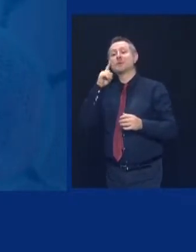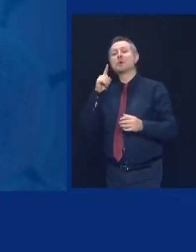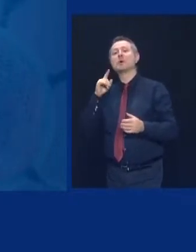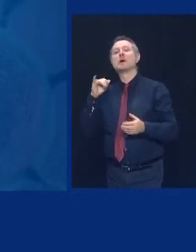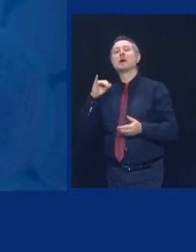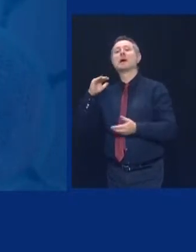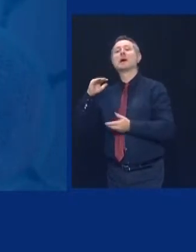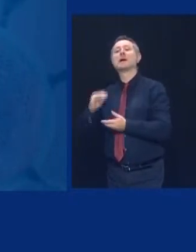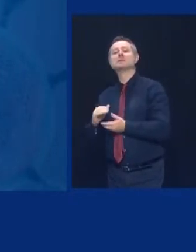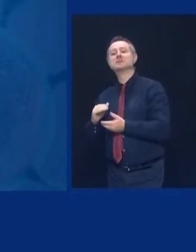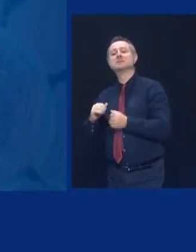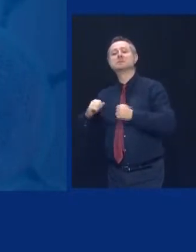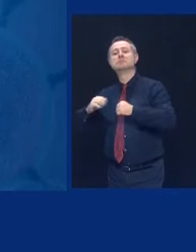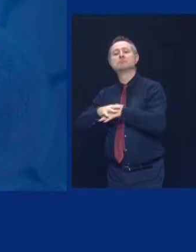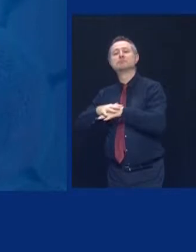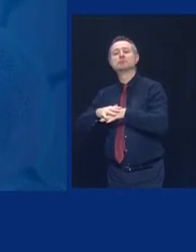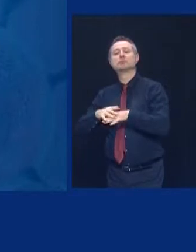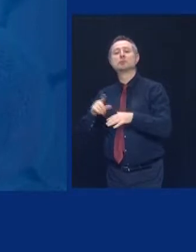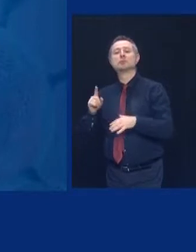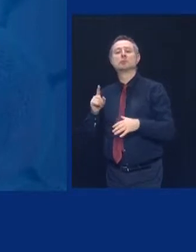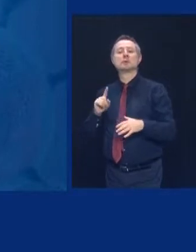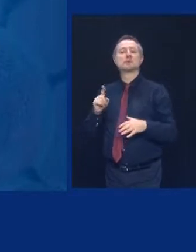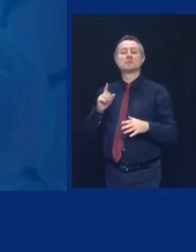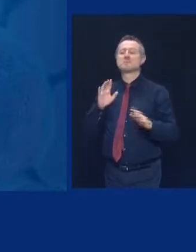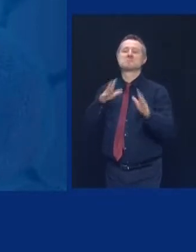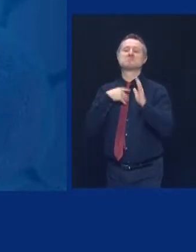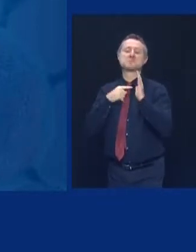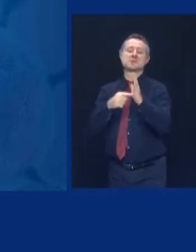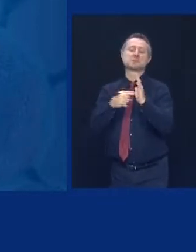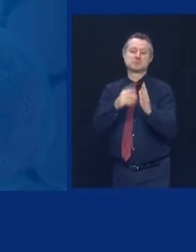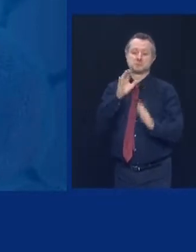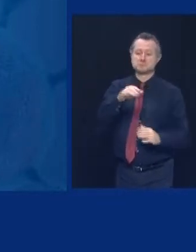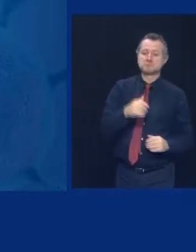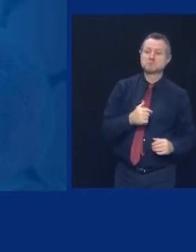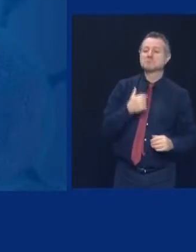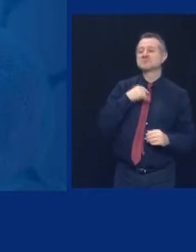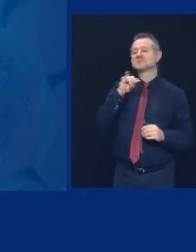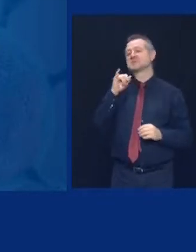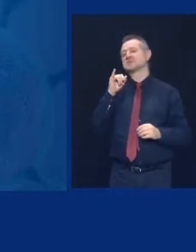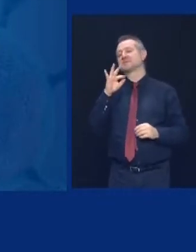The virus spreads faster in a denser